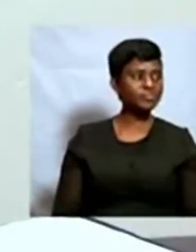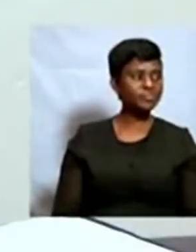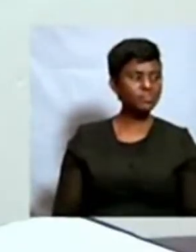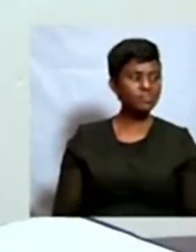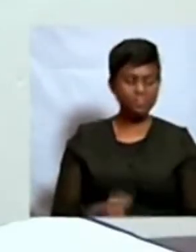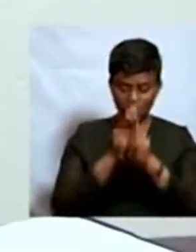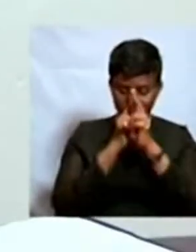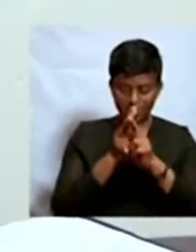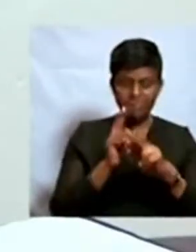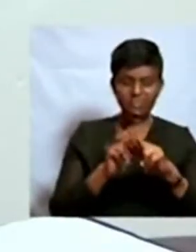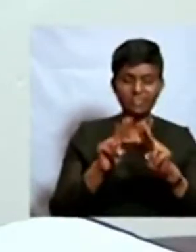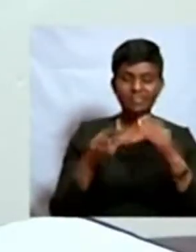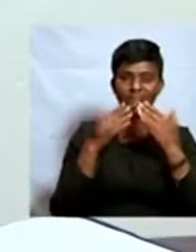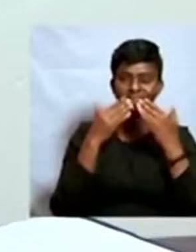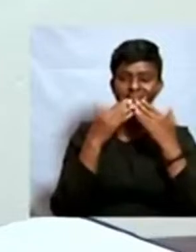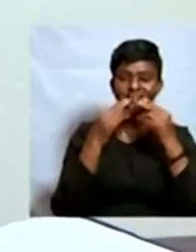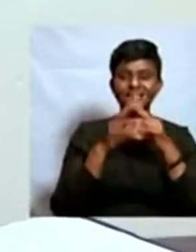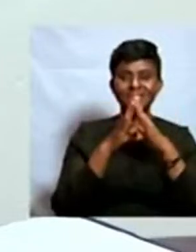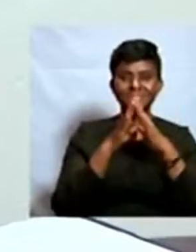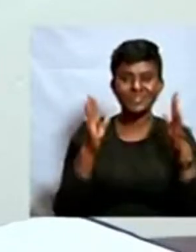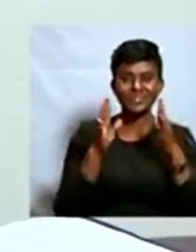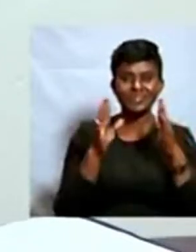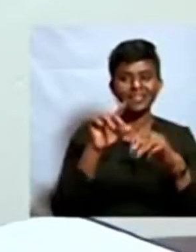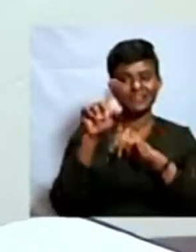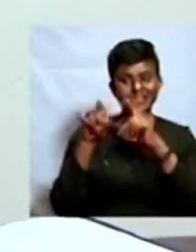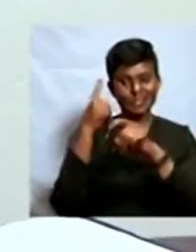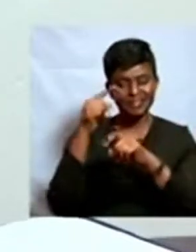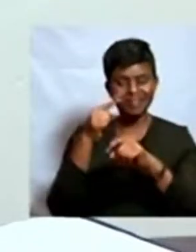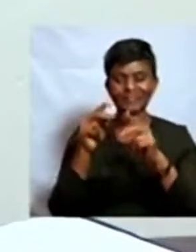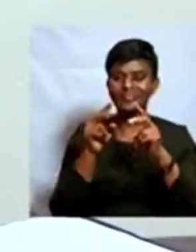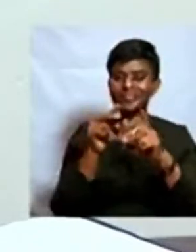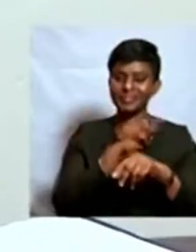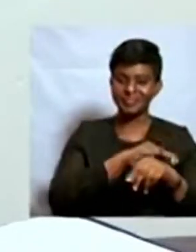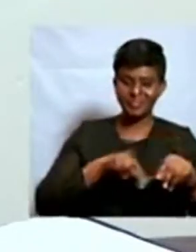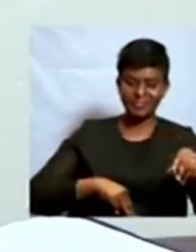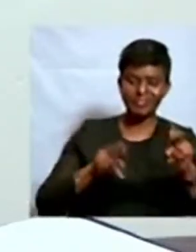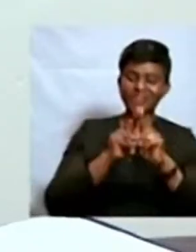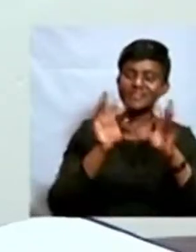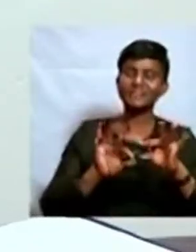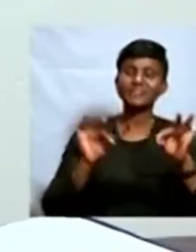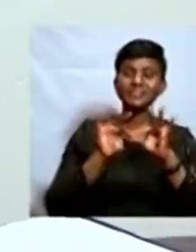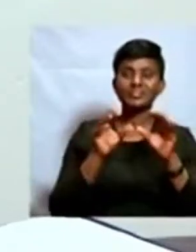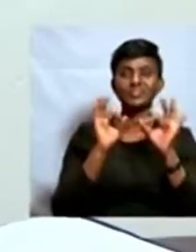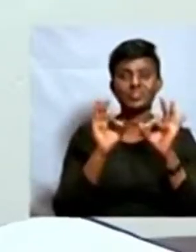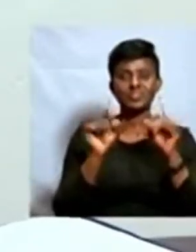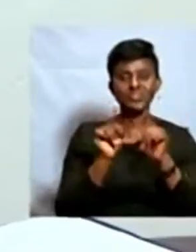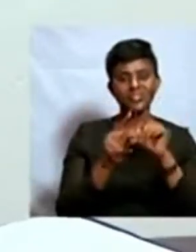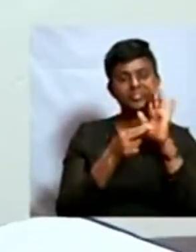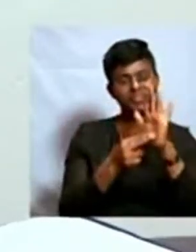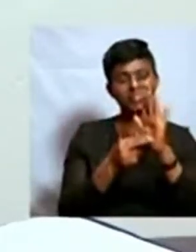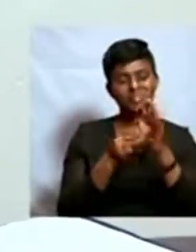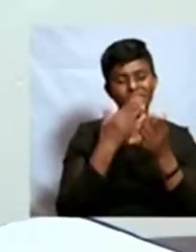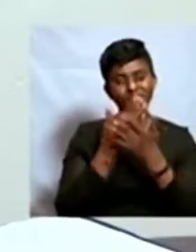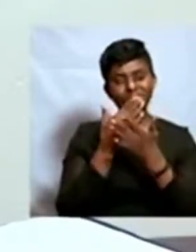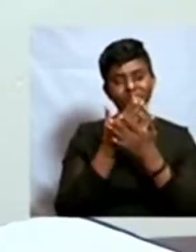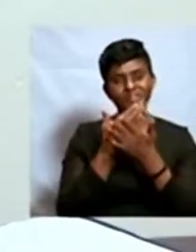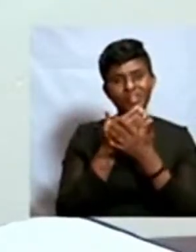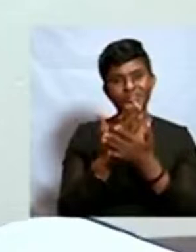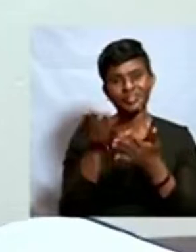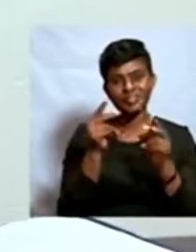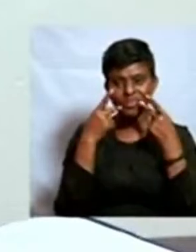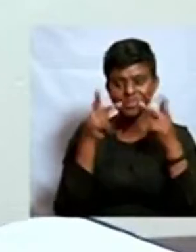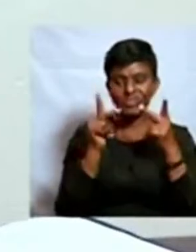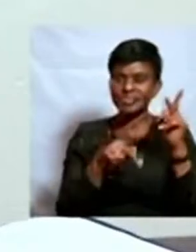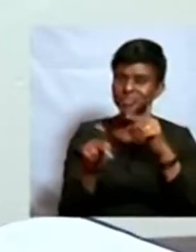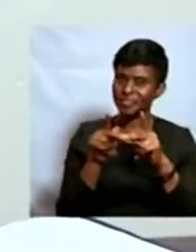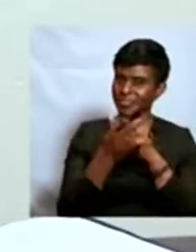you, members. I think the questions from members are pertinent and they reflect probably the sentiments of the public as